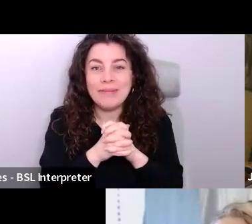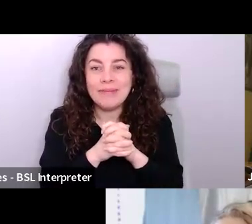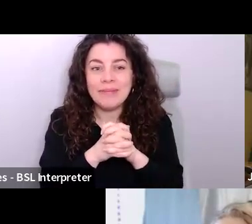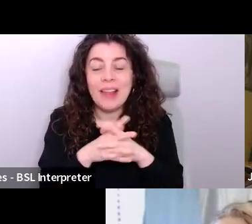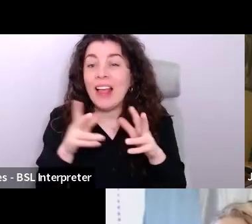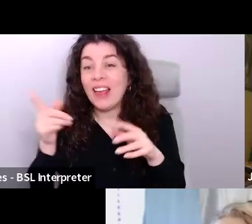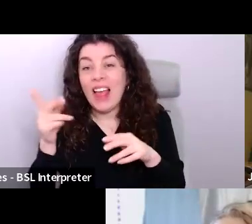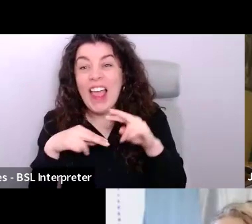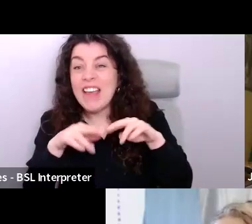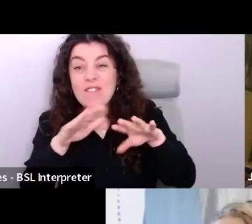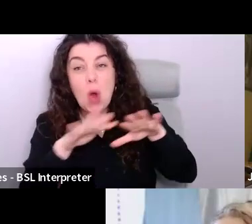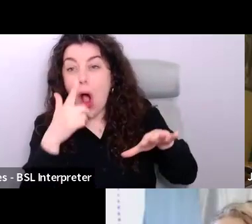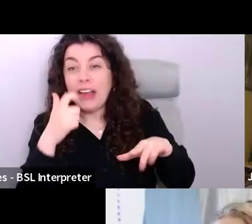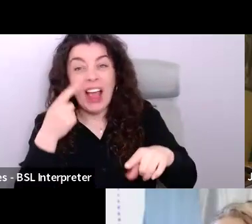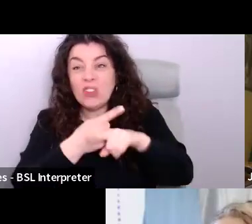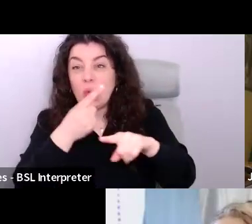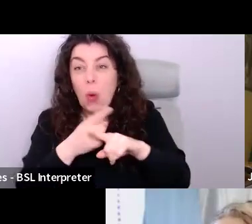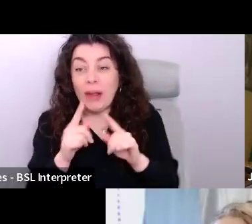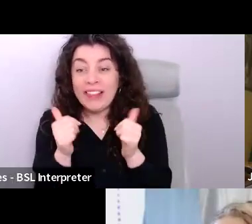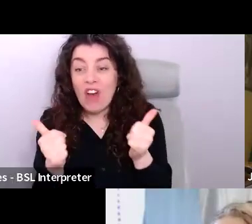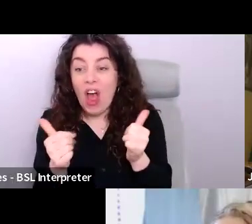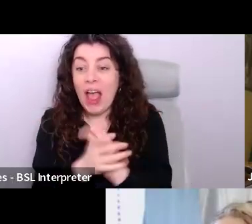If not, I can just talk, it's fine.